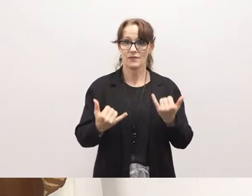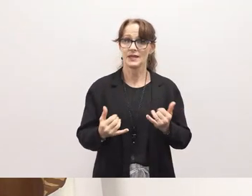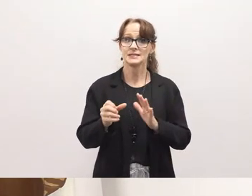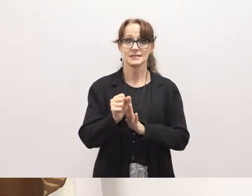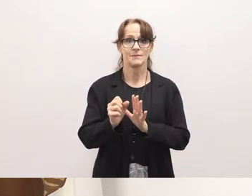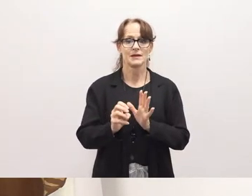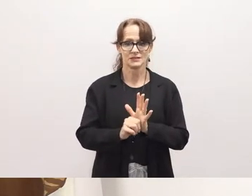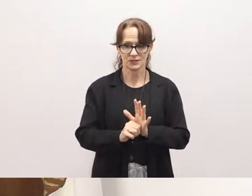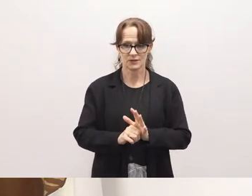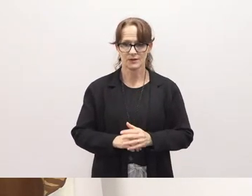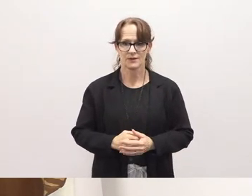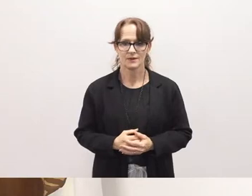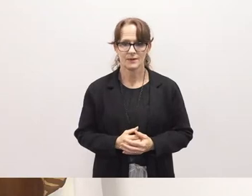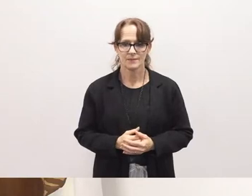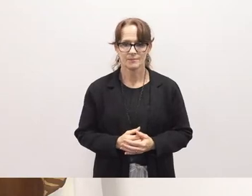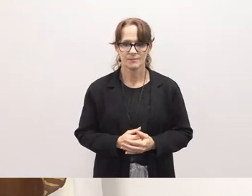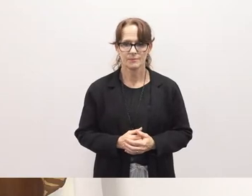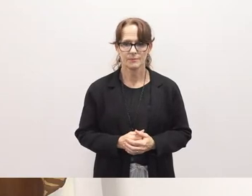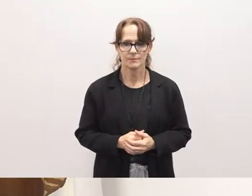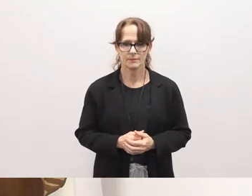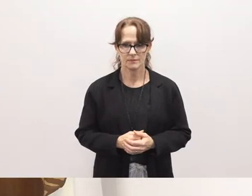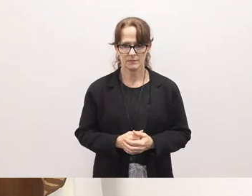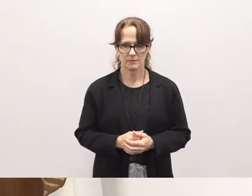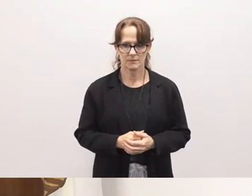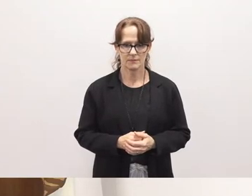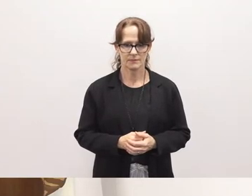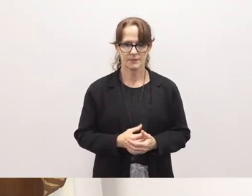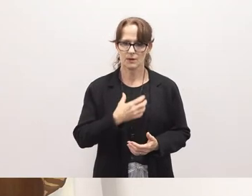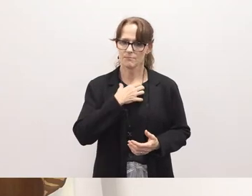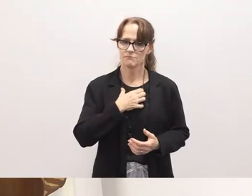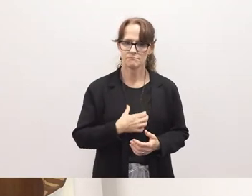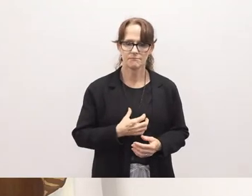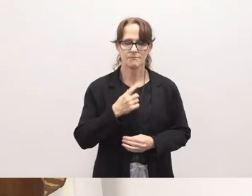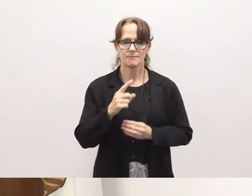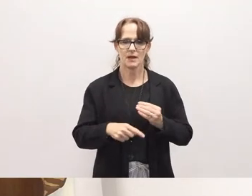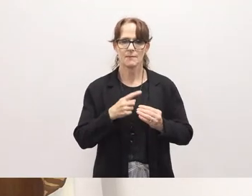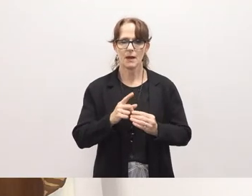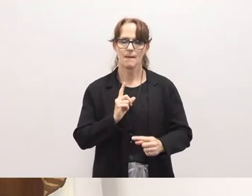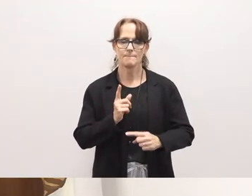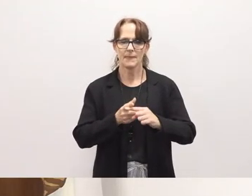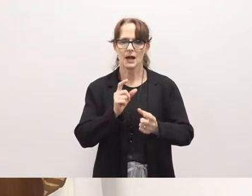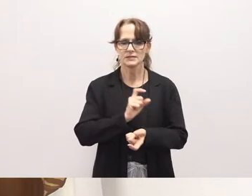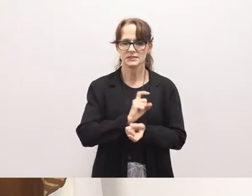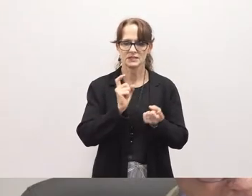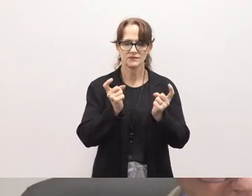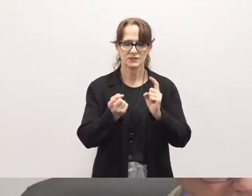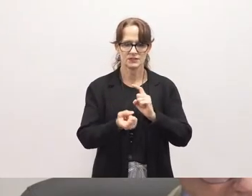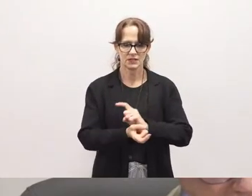Yes. You are passionate about making positive changes